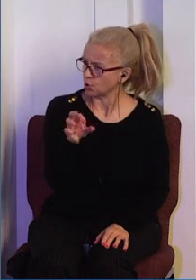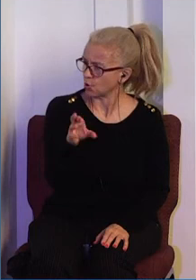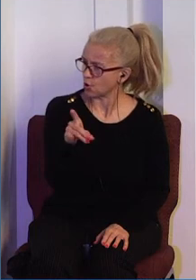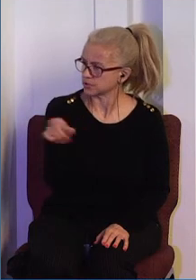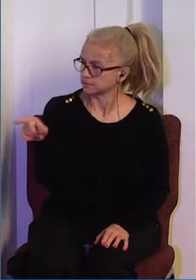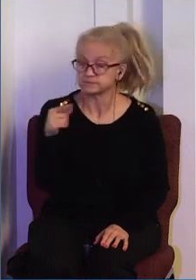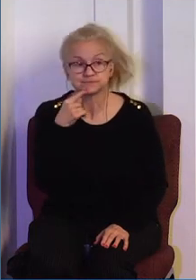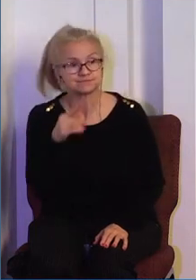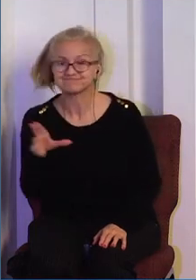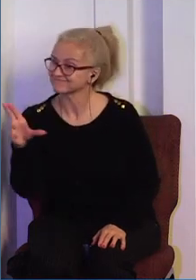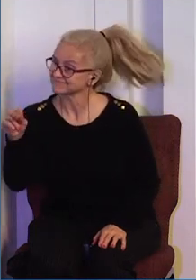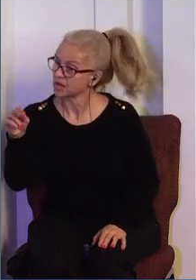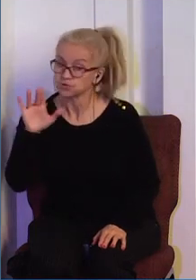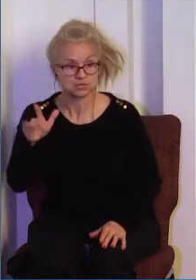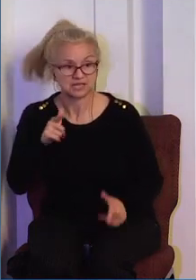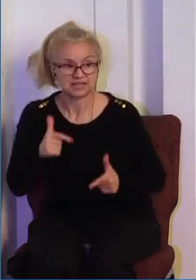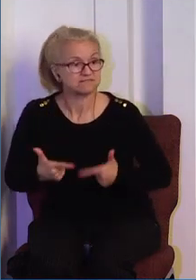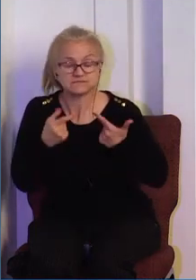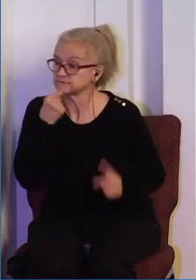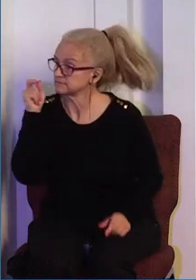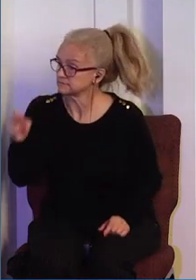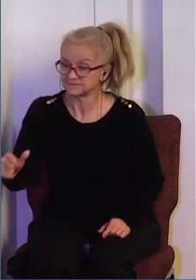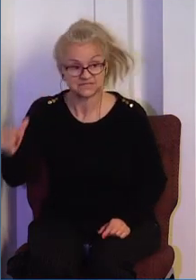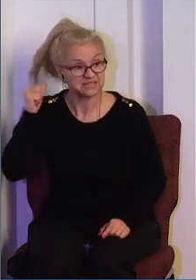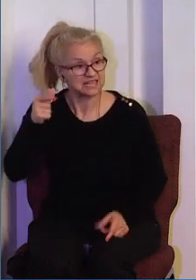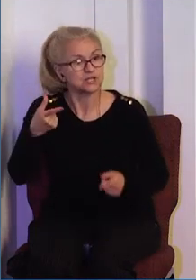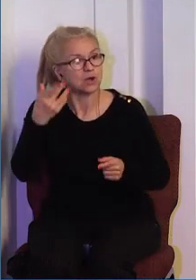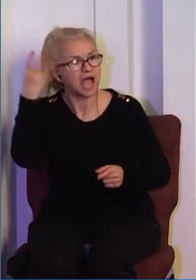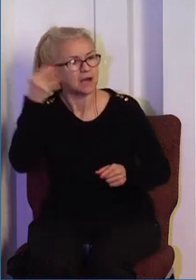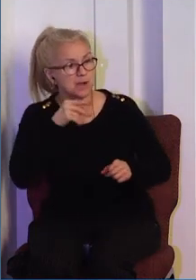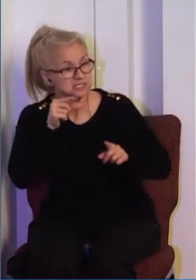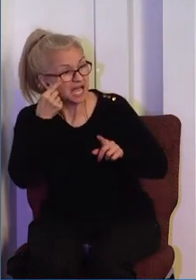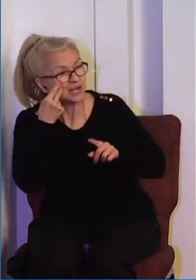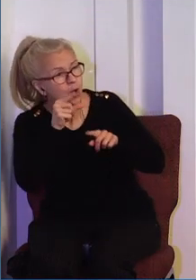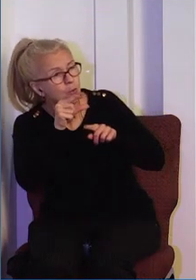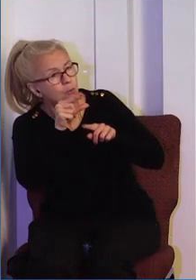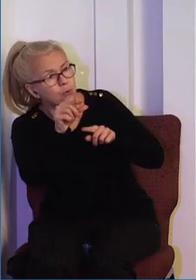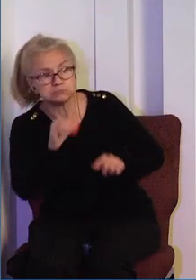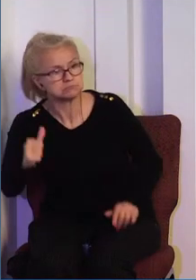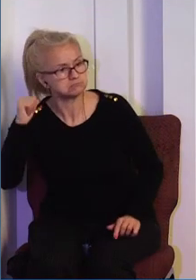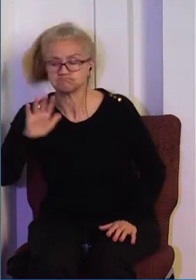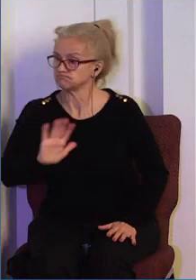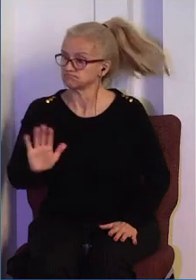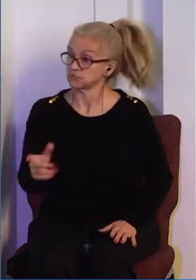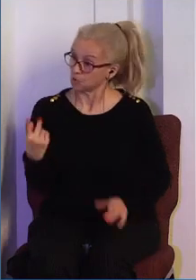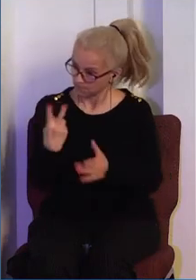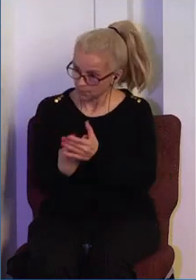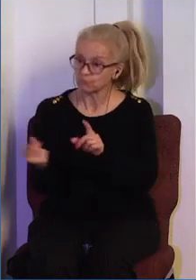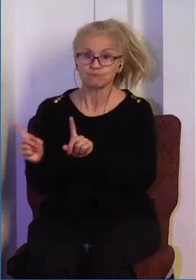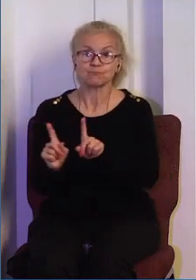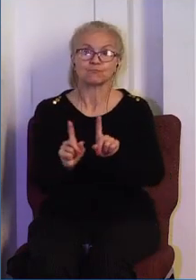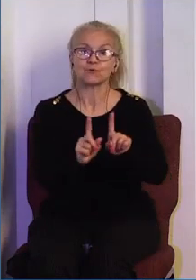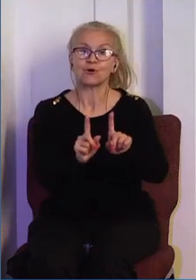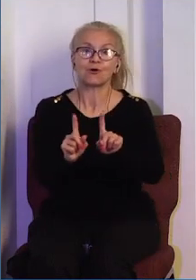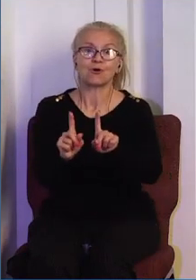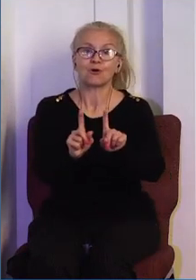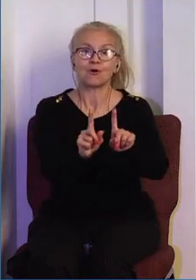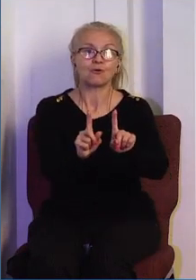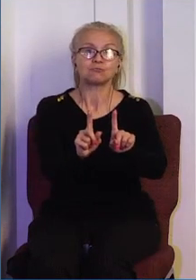Elisha said, "Not on your life. I'm not letting you out of my sight." And so the two of them went their